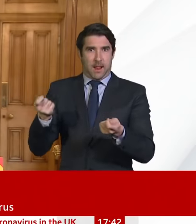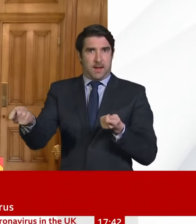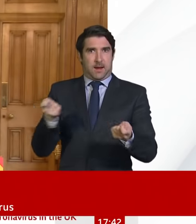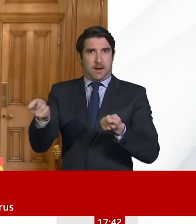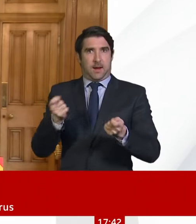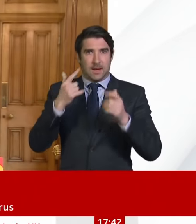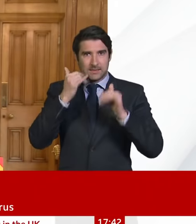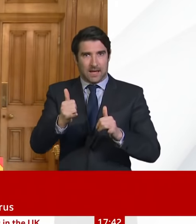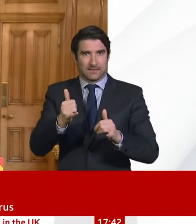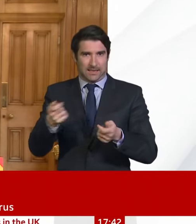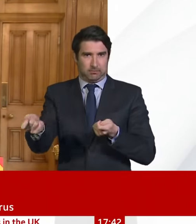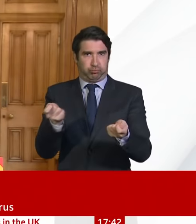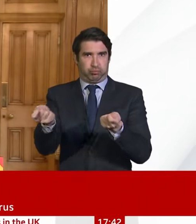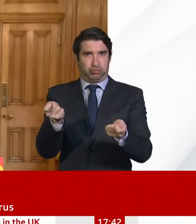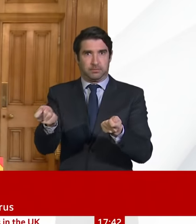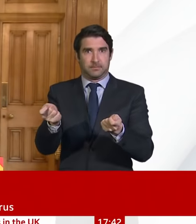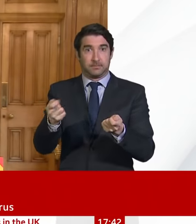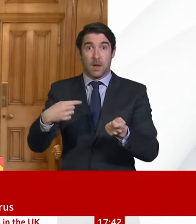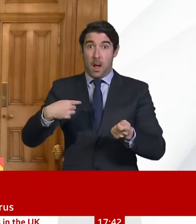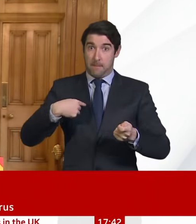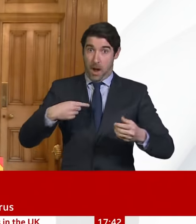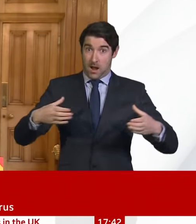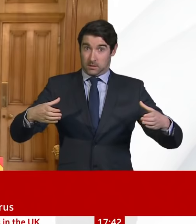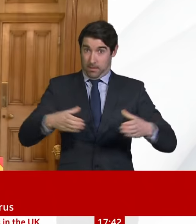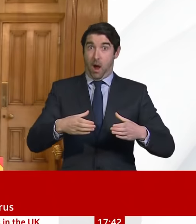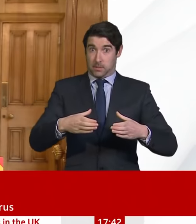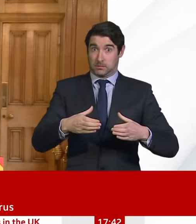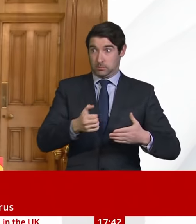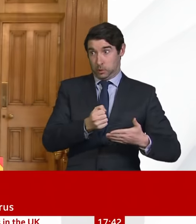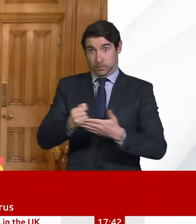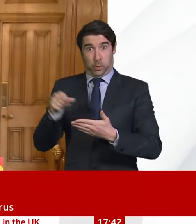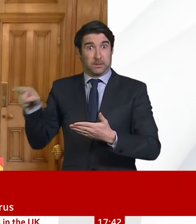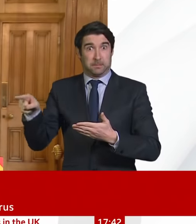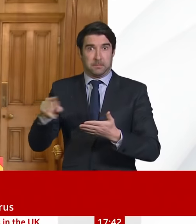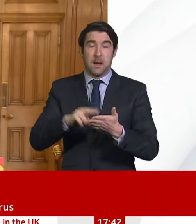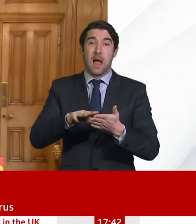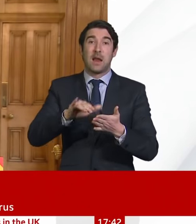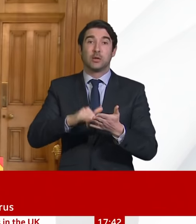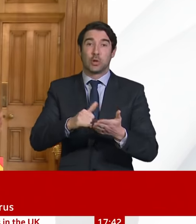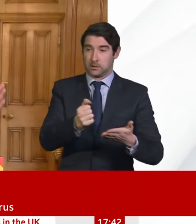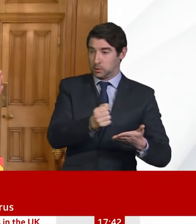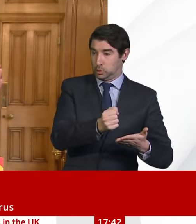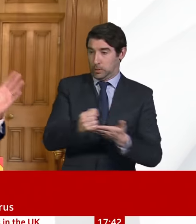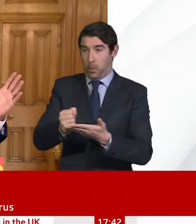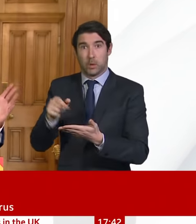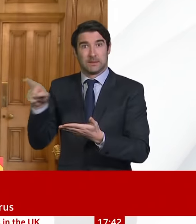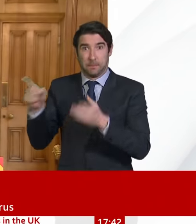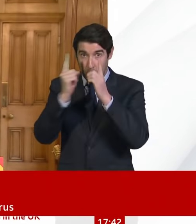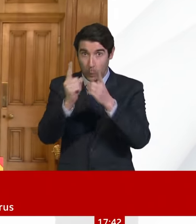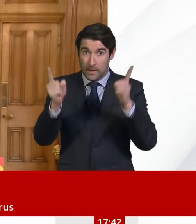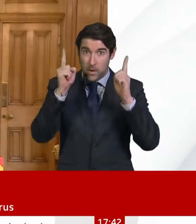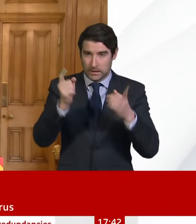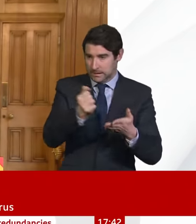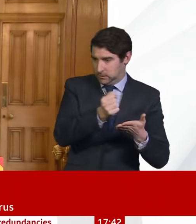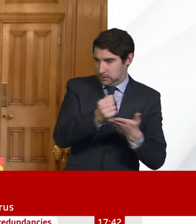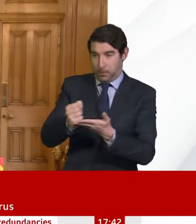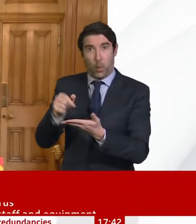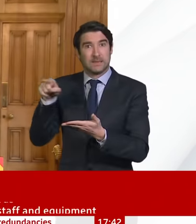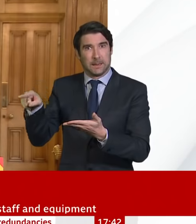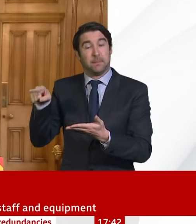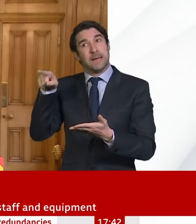with my brilliant departmental officials, the NHS, and the life sciences industry. Professor Newton is widely recognised as